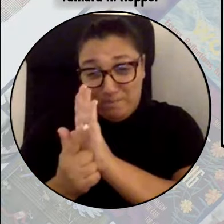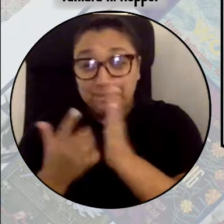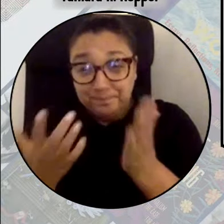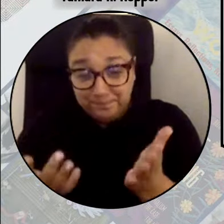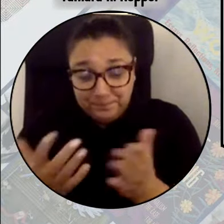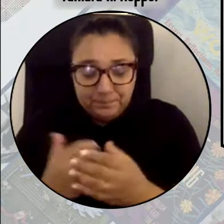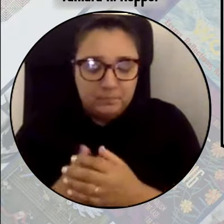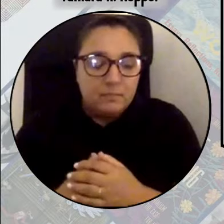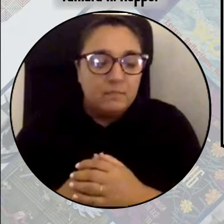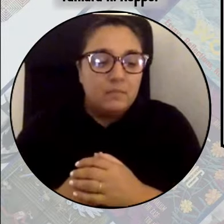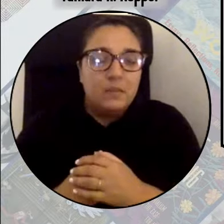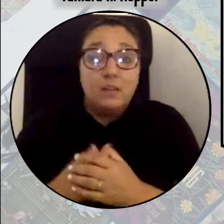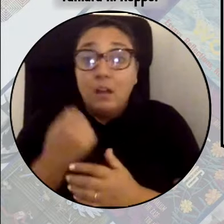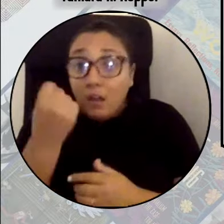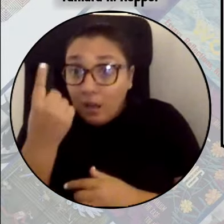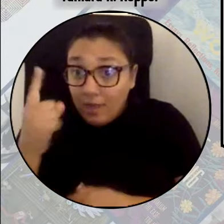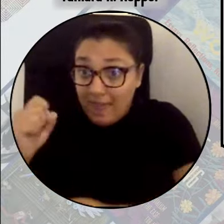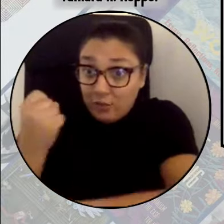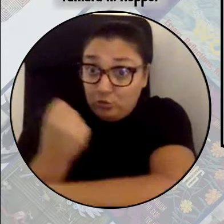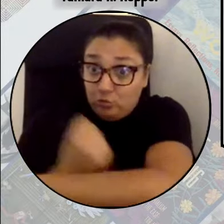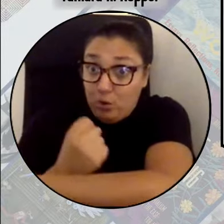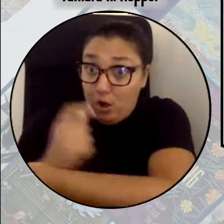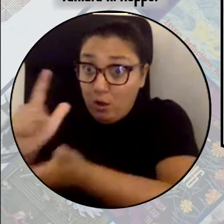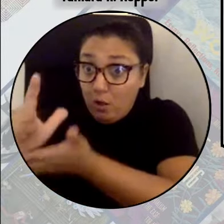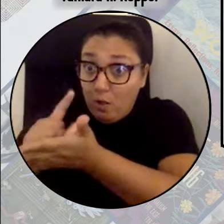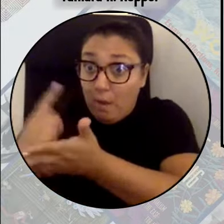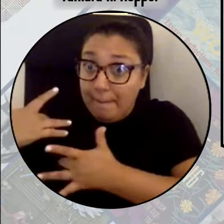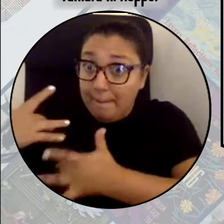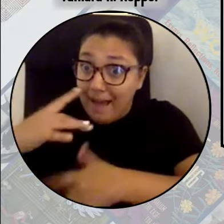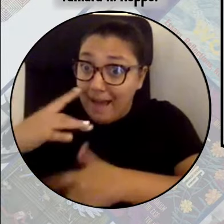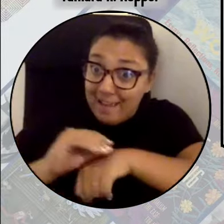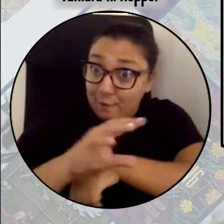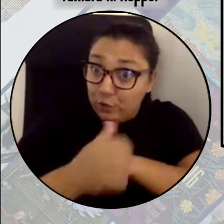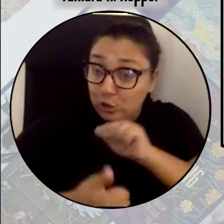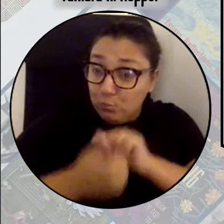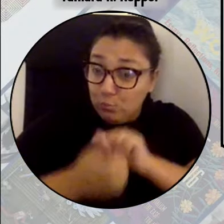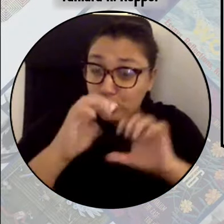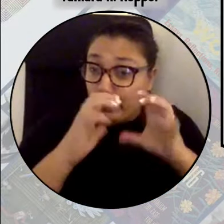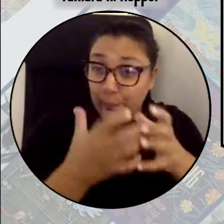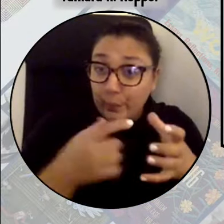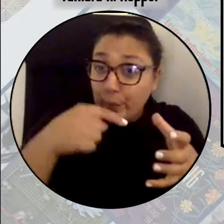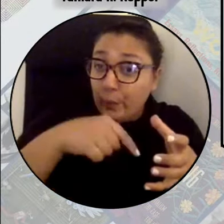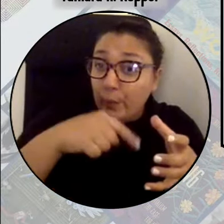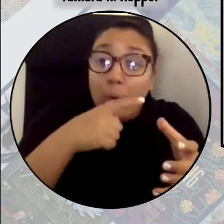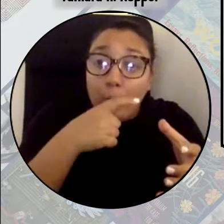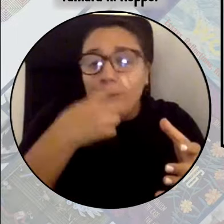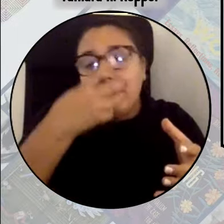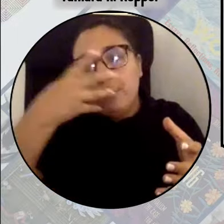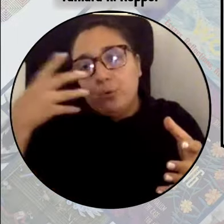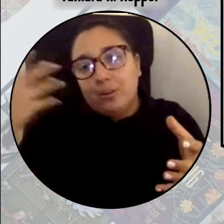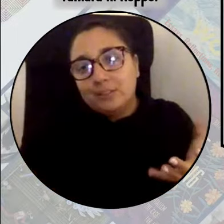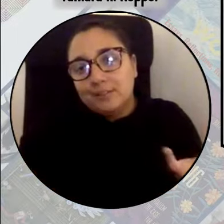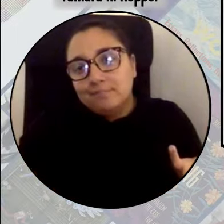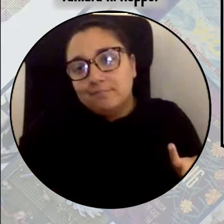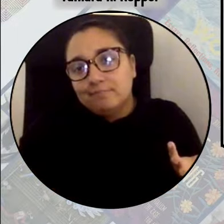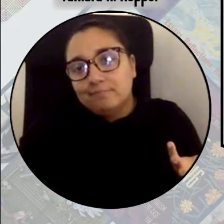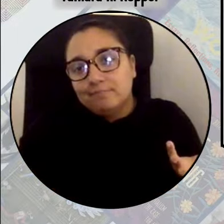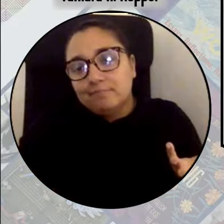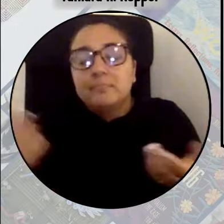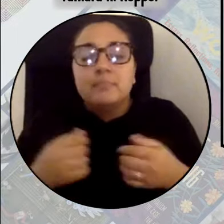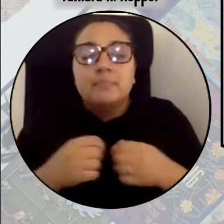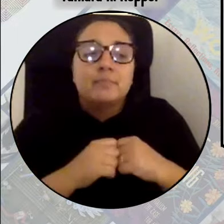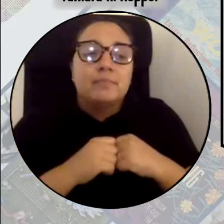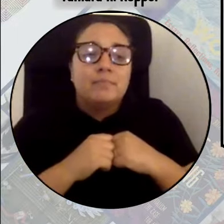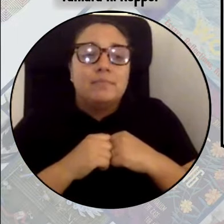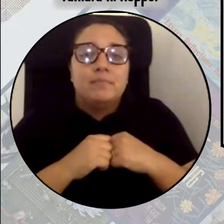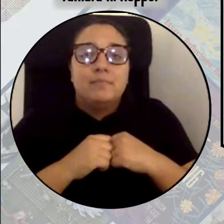laws impact immigrants. One thing is it classifies all controlled substances